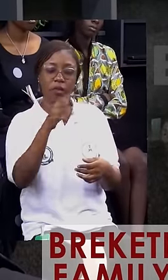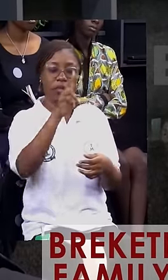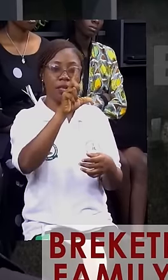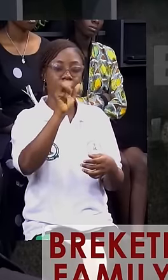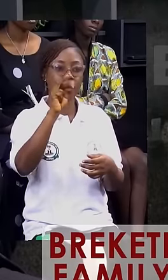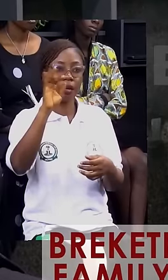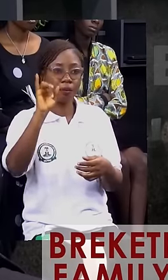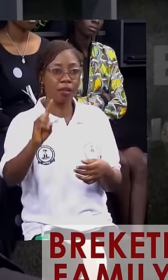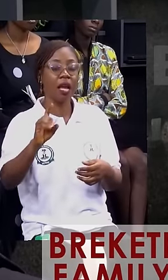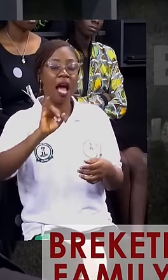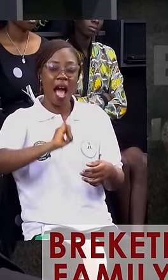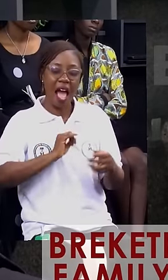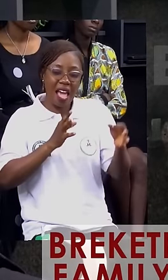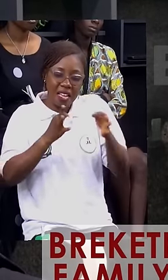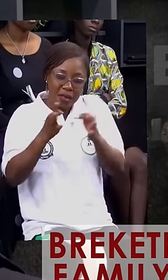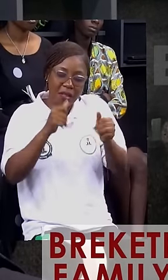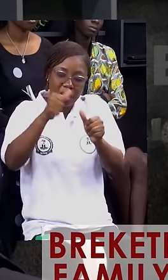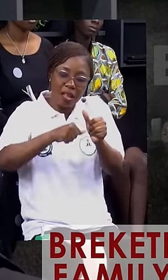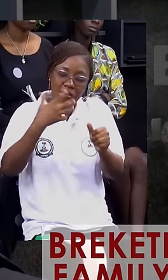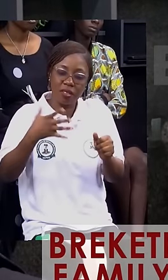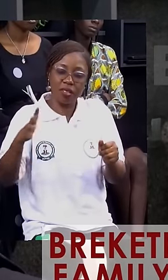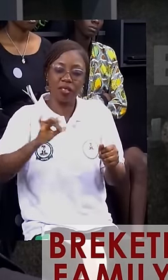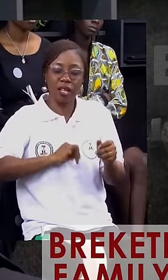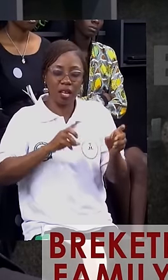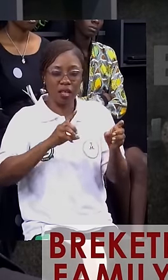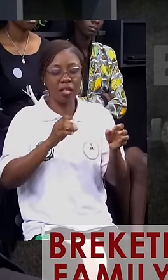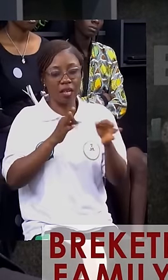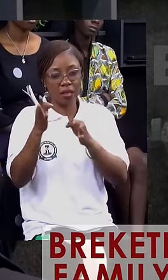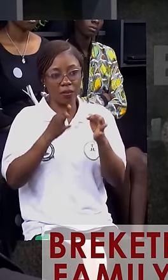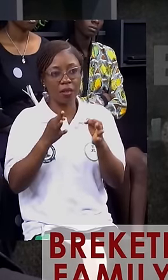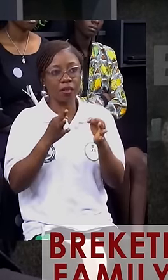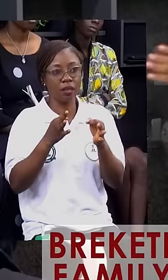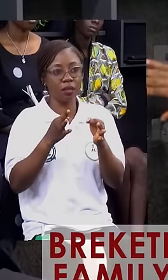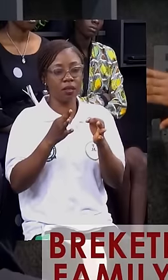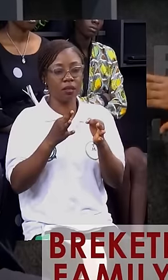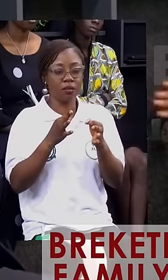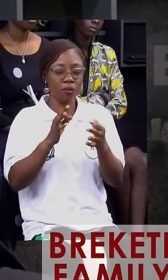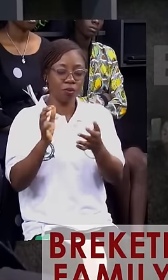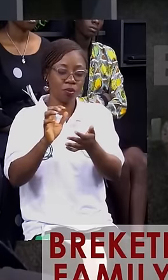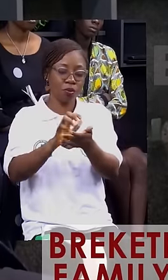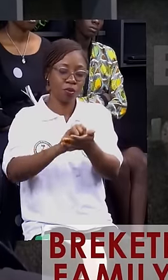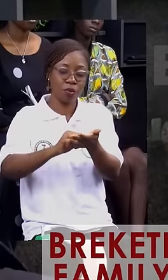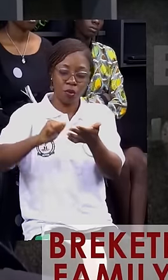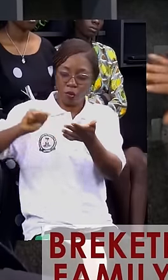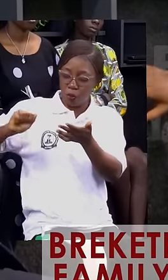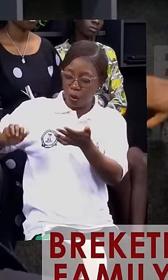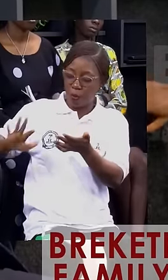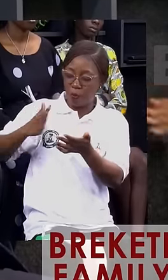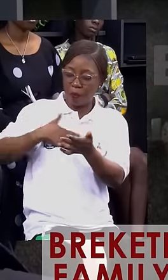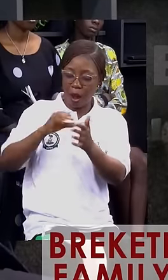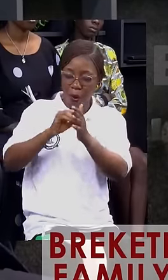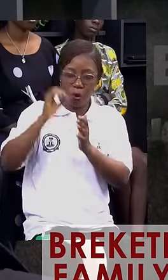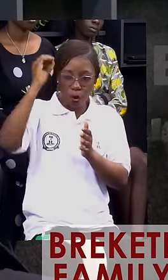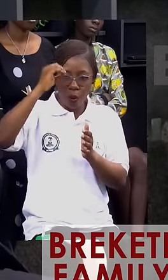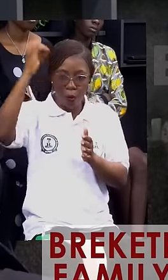explained everything that I'm explaining now to her. She swept my own opinion aside, swept the fact I gave her